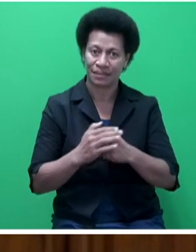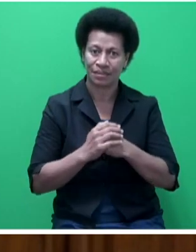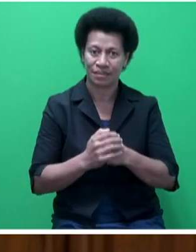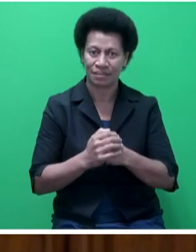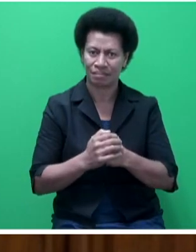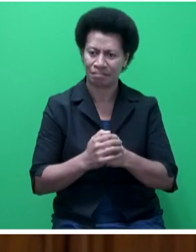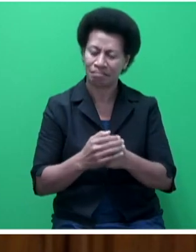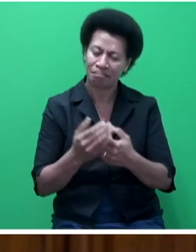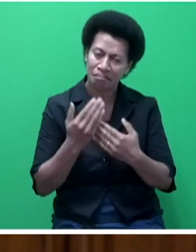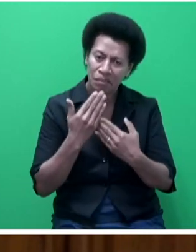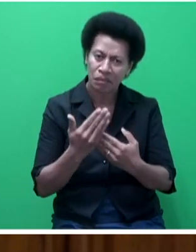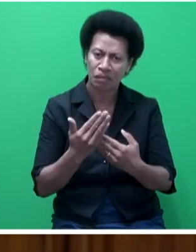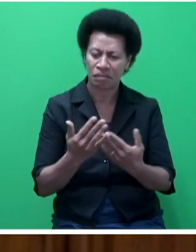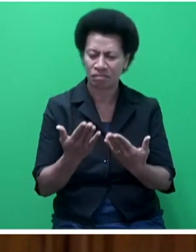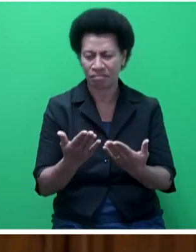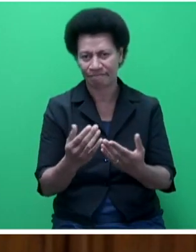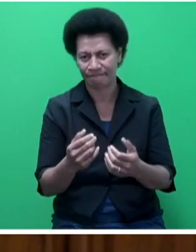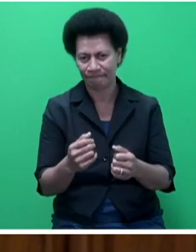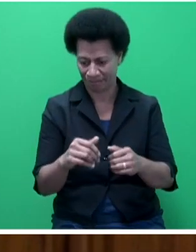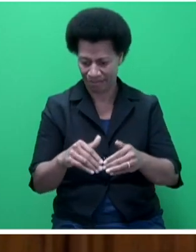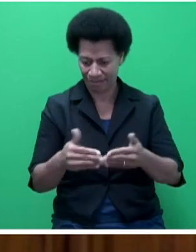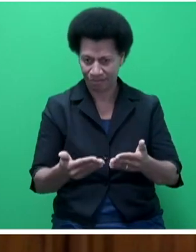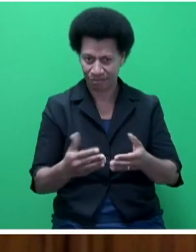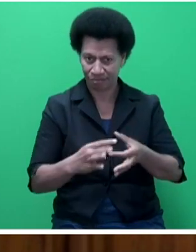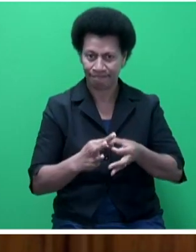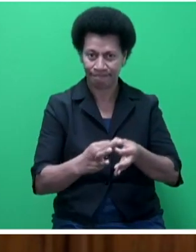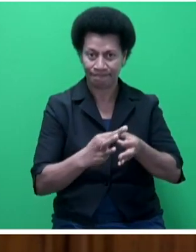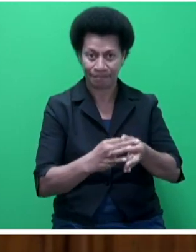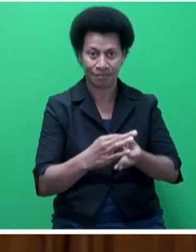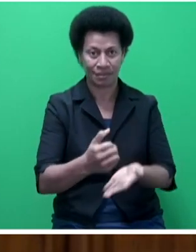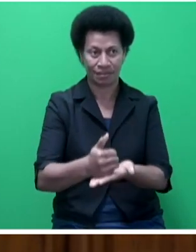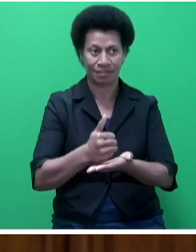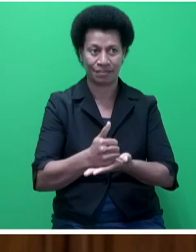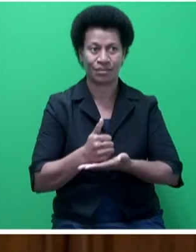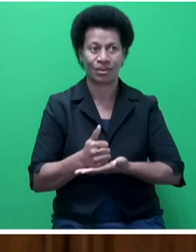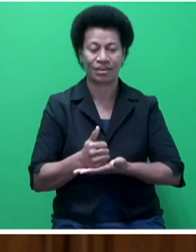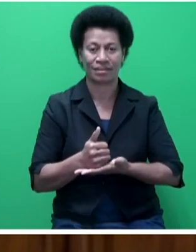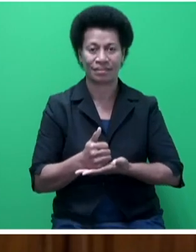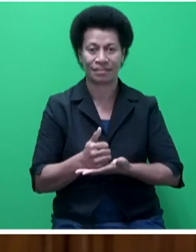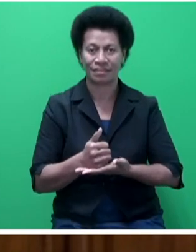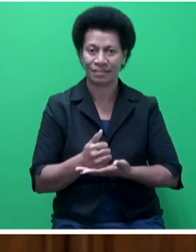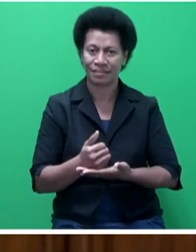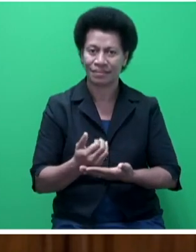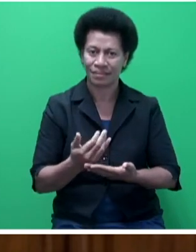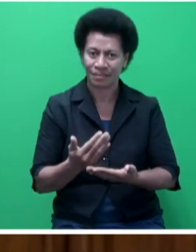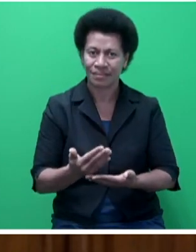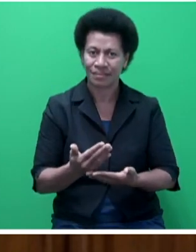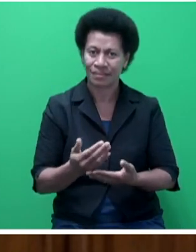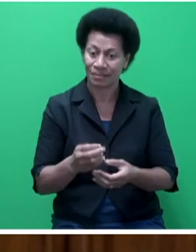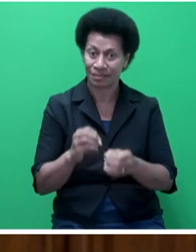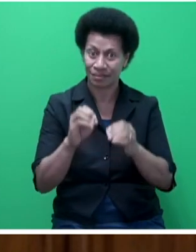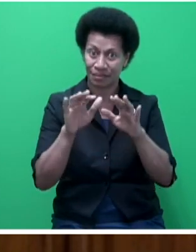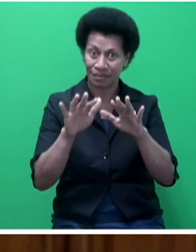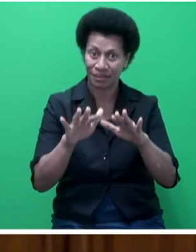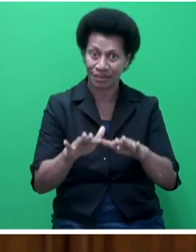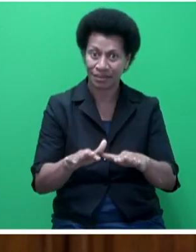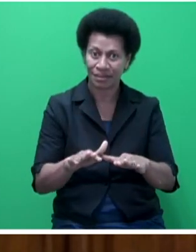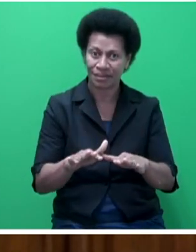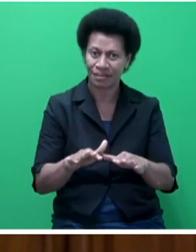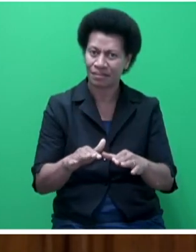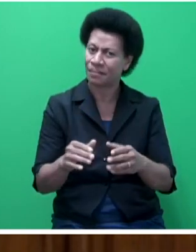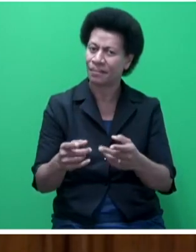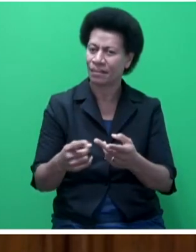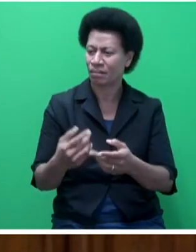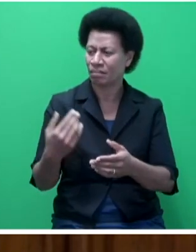not so good times. Today, I miss my late mother. Without her blessings and blessings of